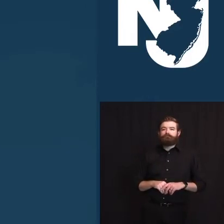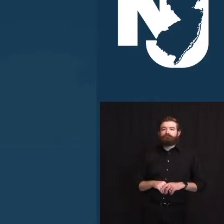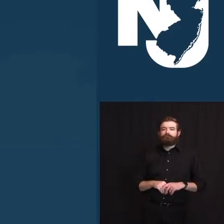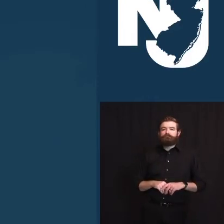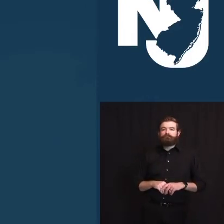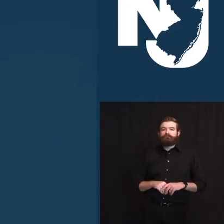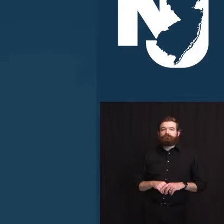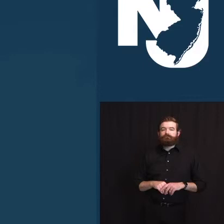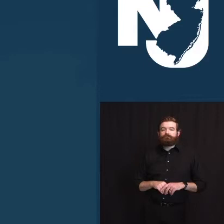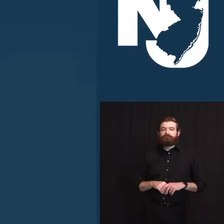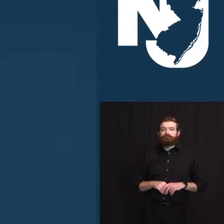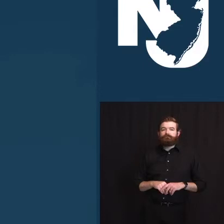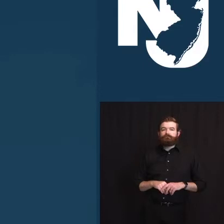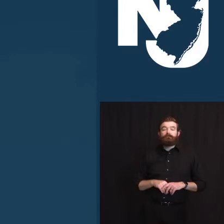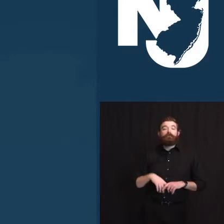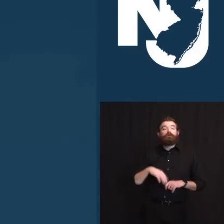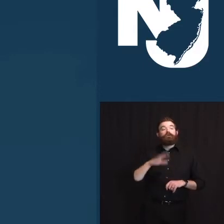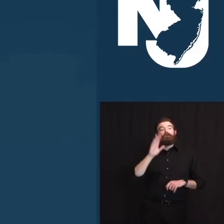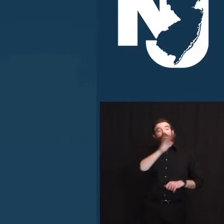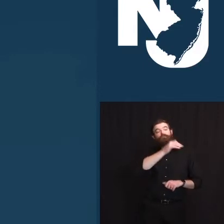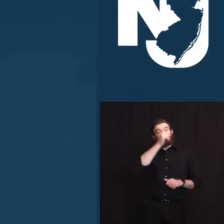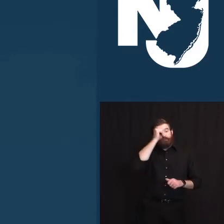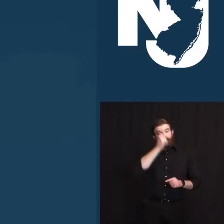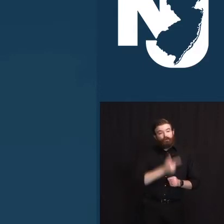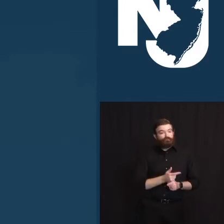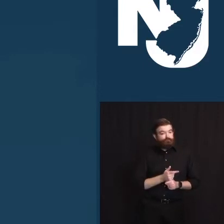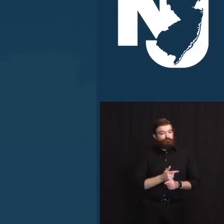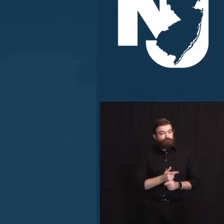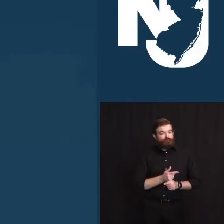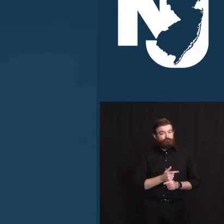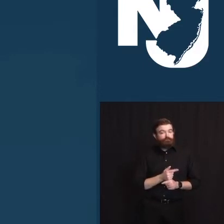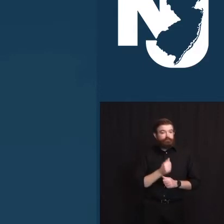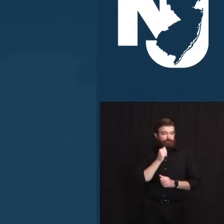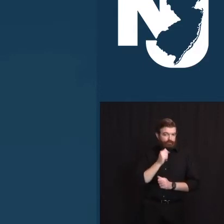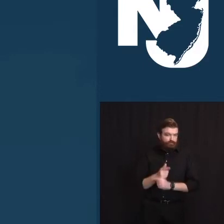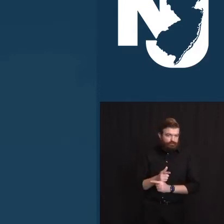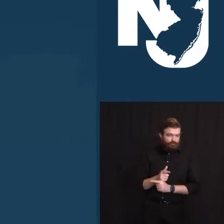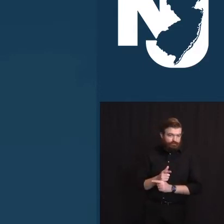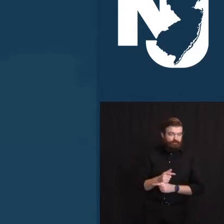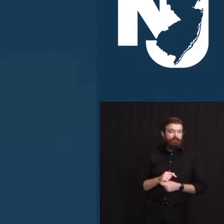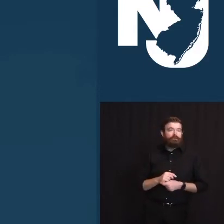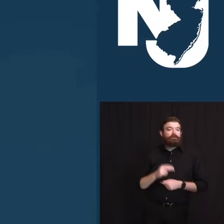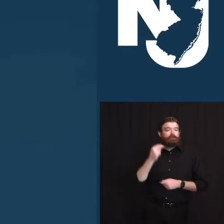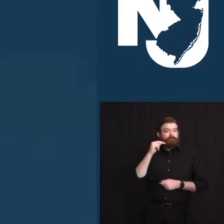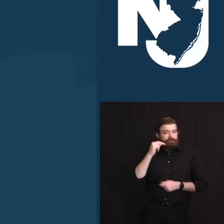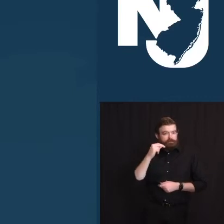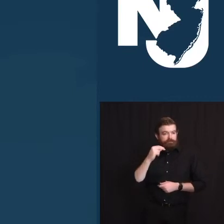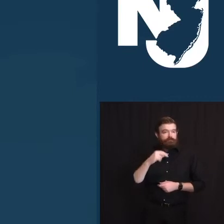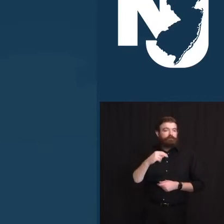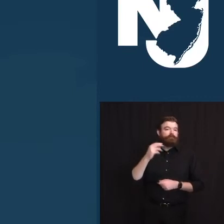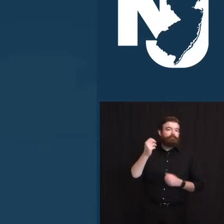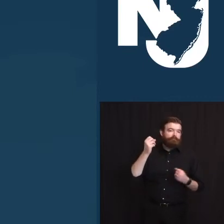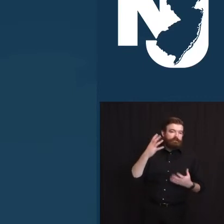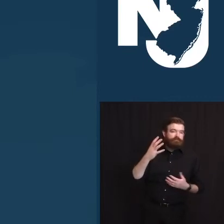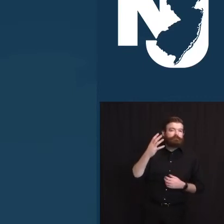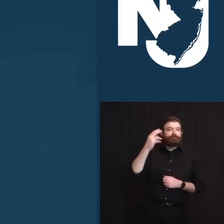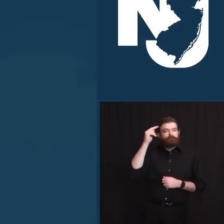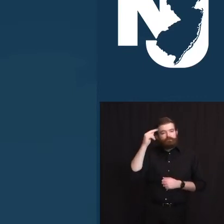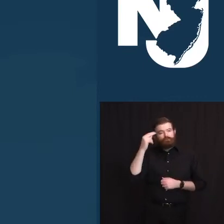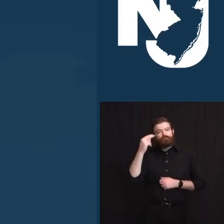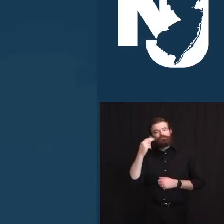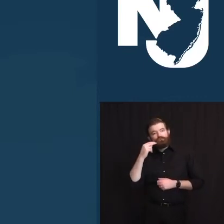and his wife Oil, and Joey. Niece Lindsay, along with numerous other nieces, nephews,